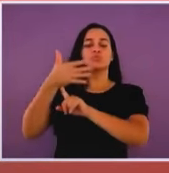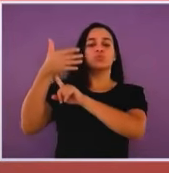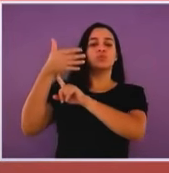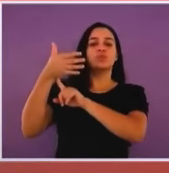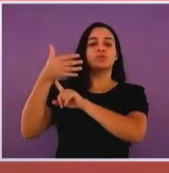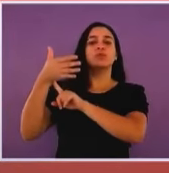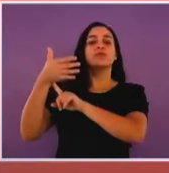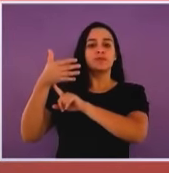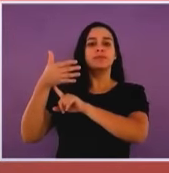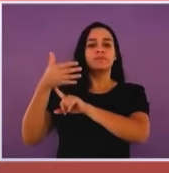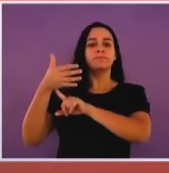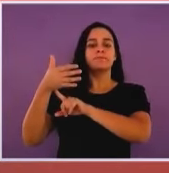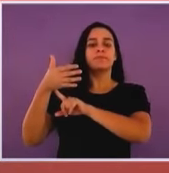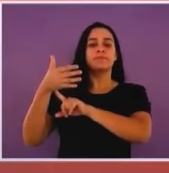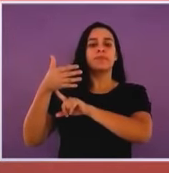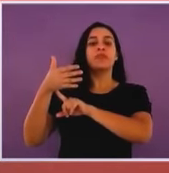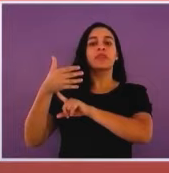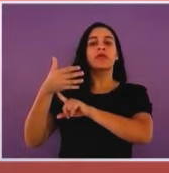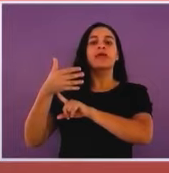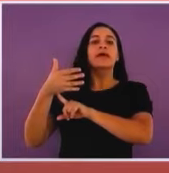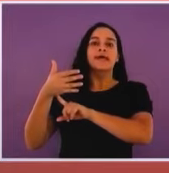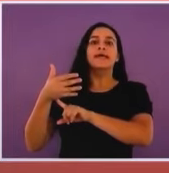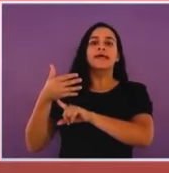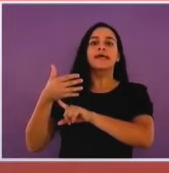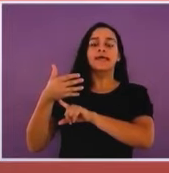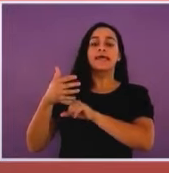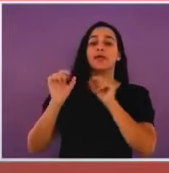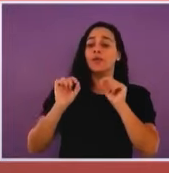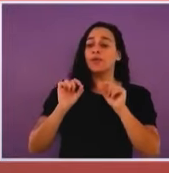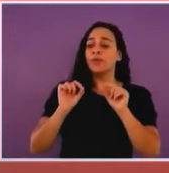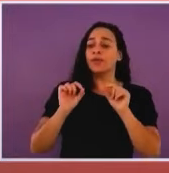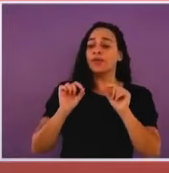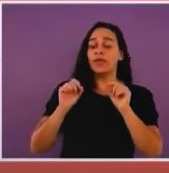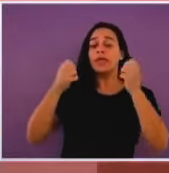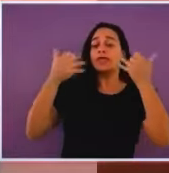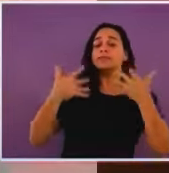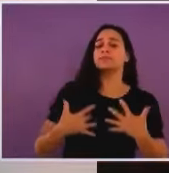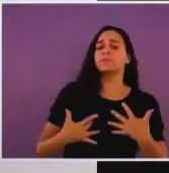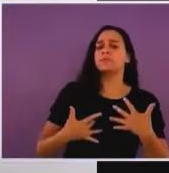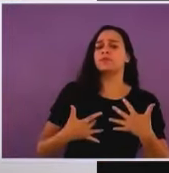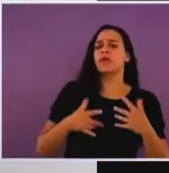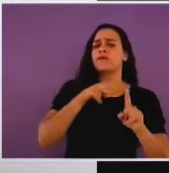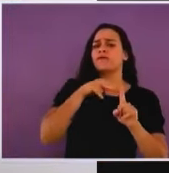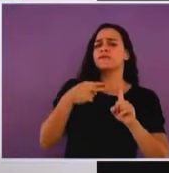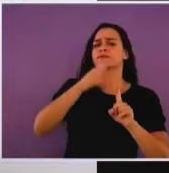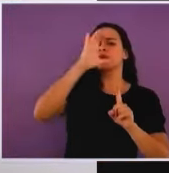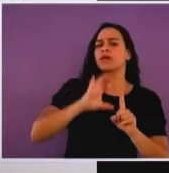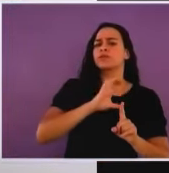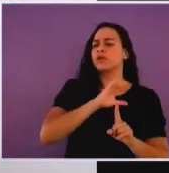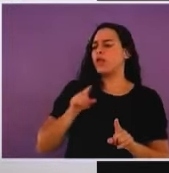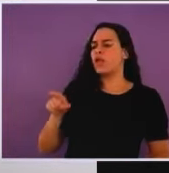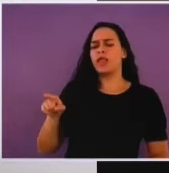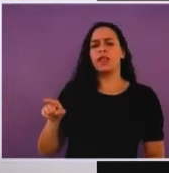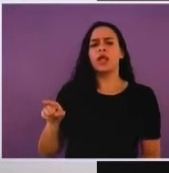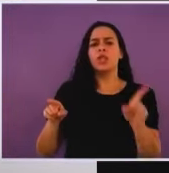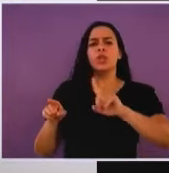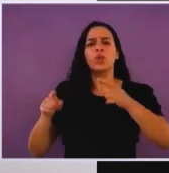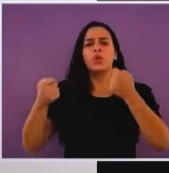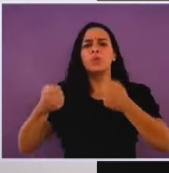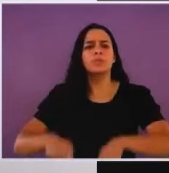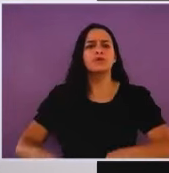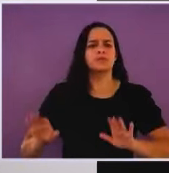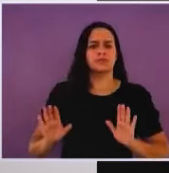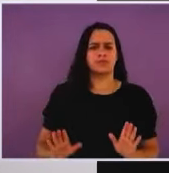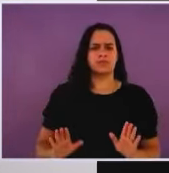convert. A alegria do evangelho, o livro diz que os judeus não precisam de conversão. Because they already belong to the people of God. Porque eles já